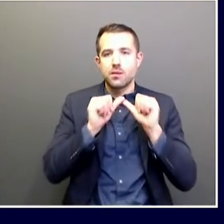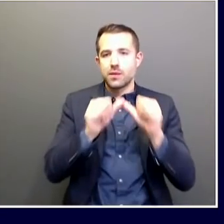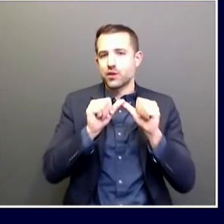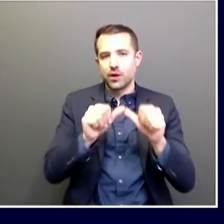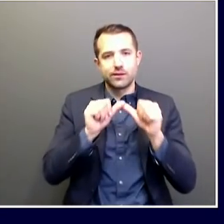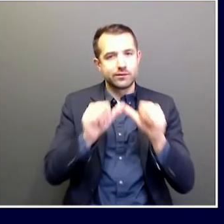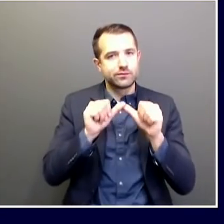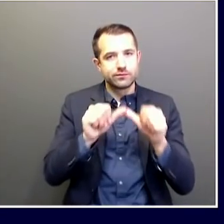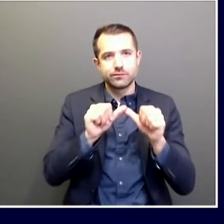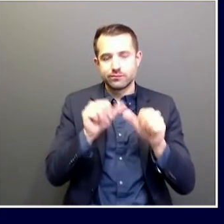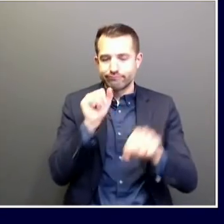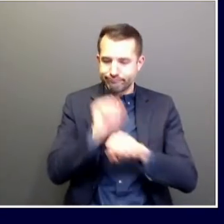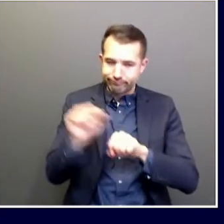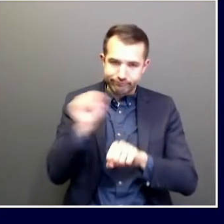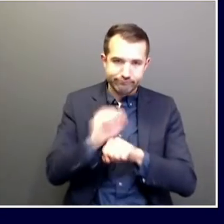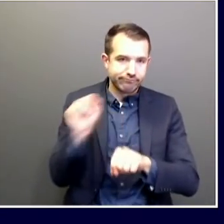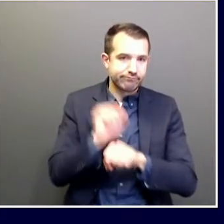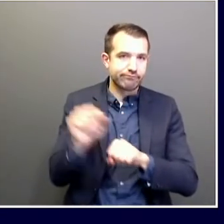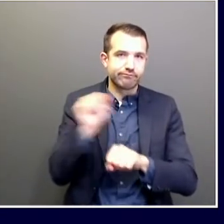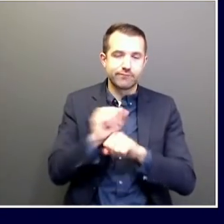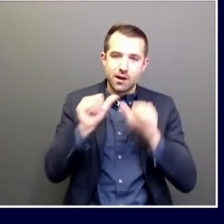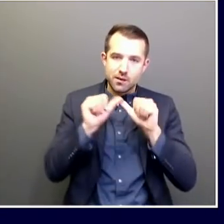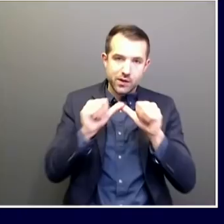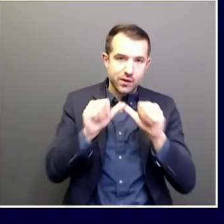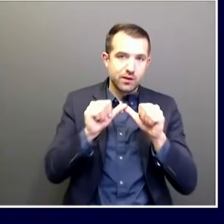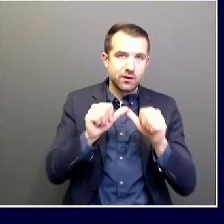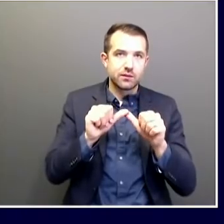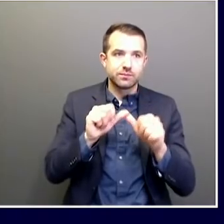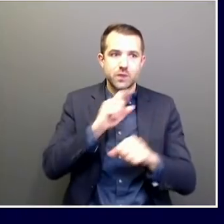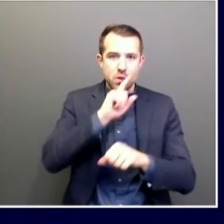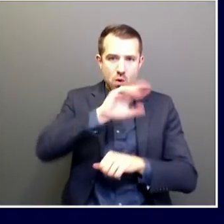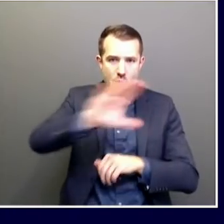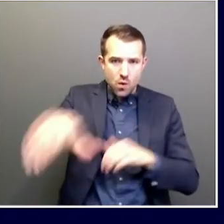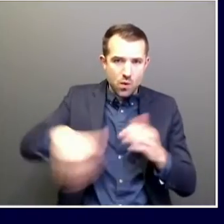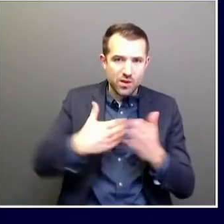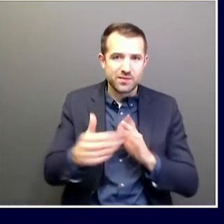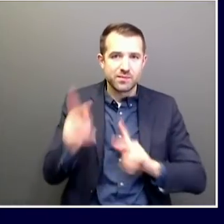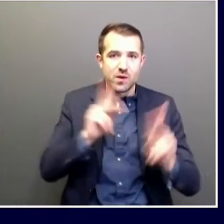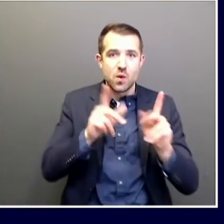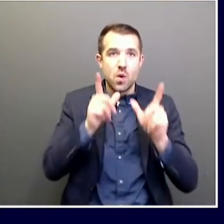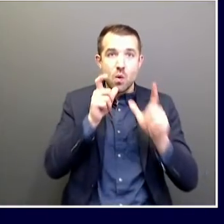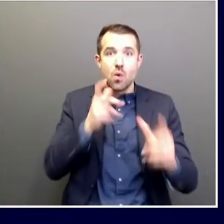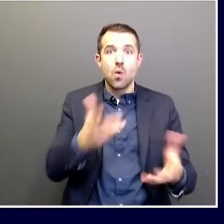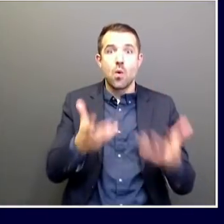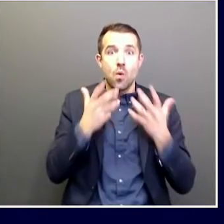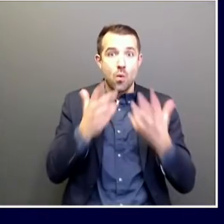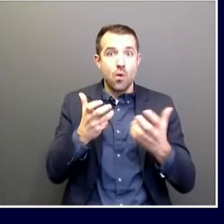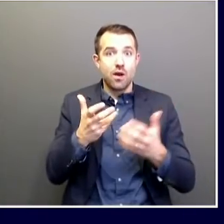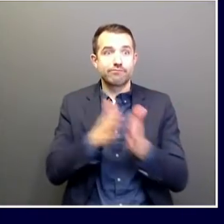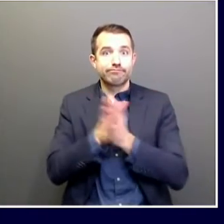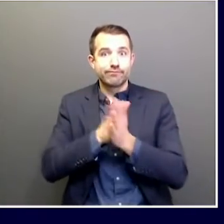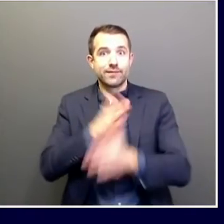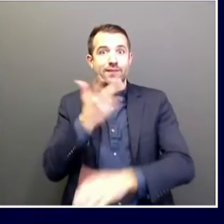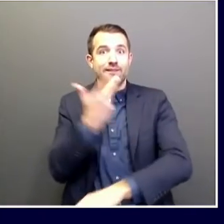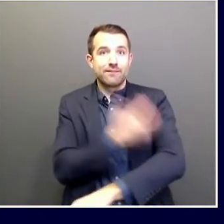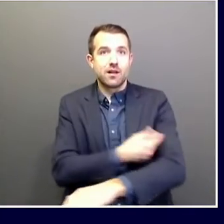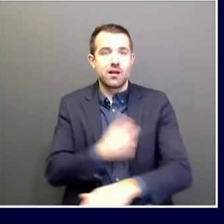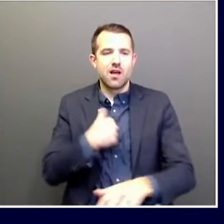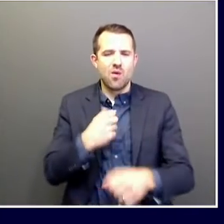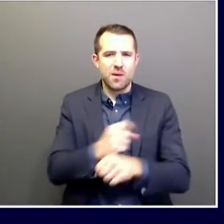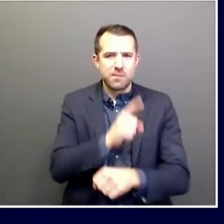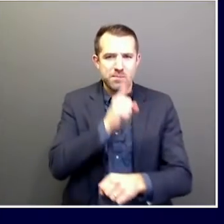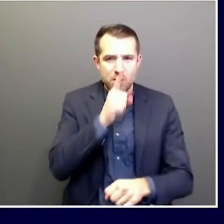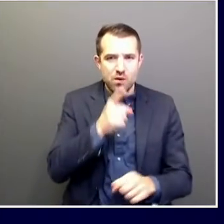be vaccinated will have access to the vaccine. I can't tell you where we will be at any point in the future in terms of who's remaining